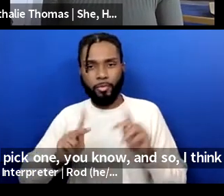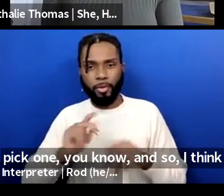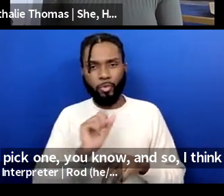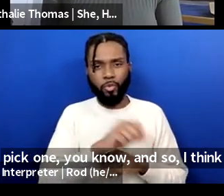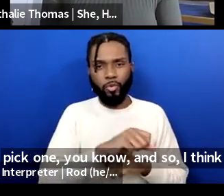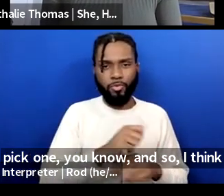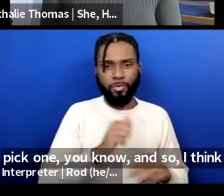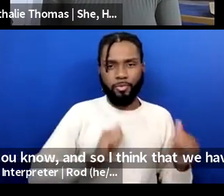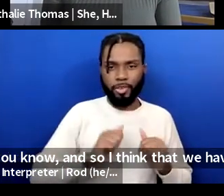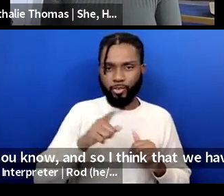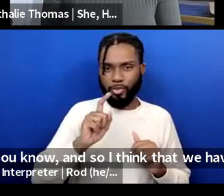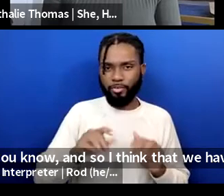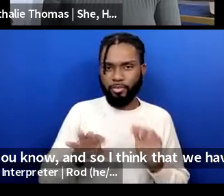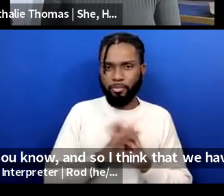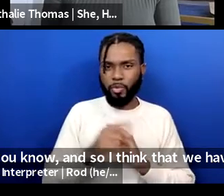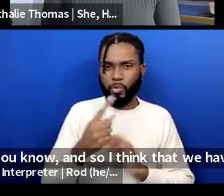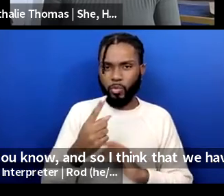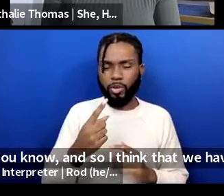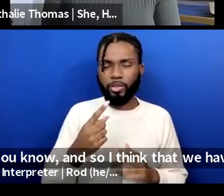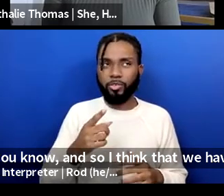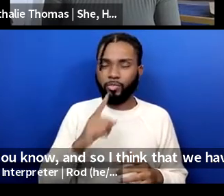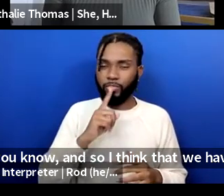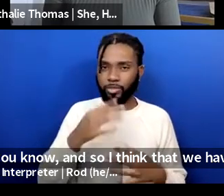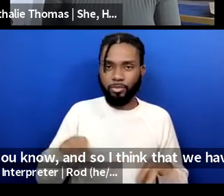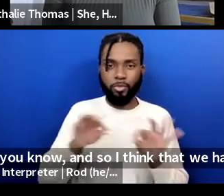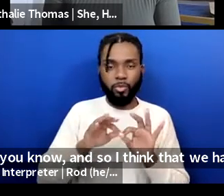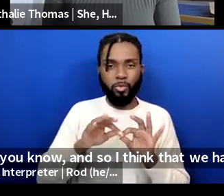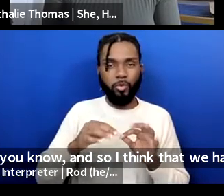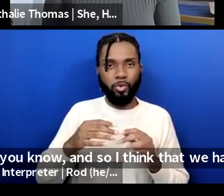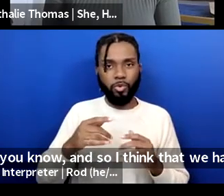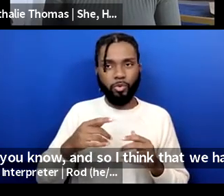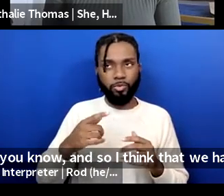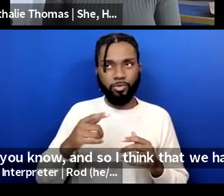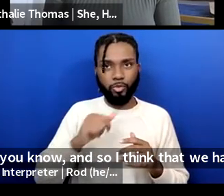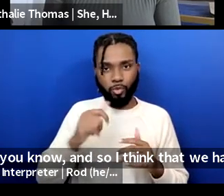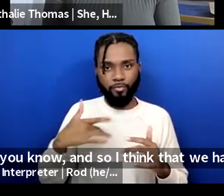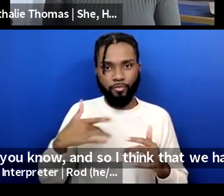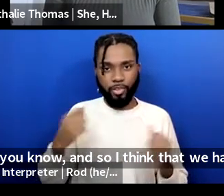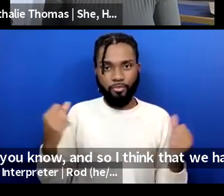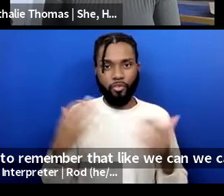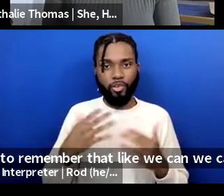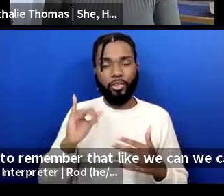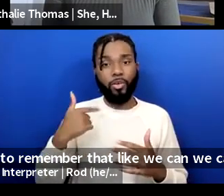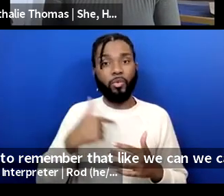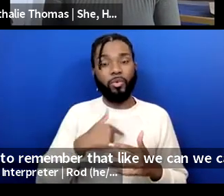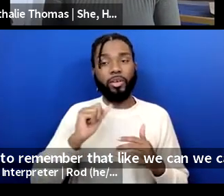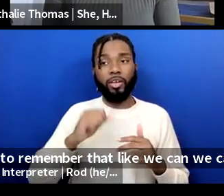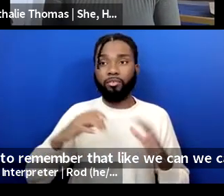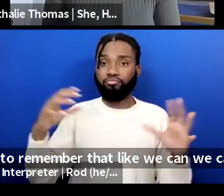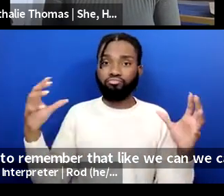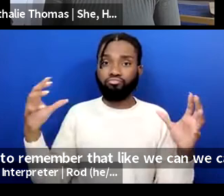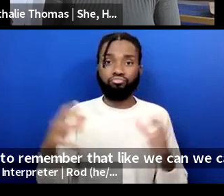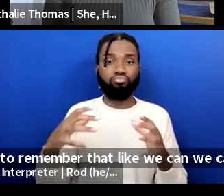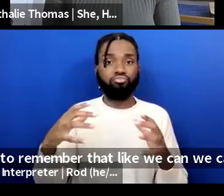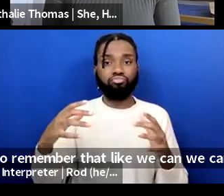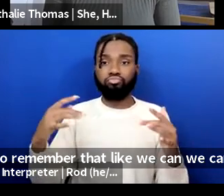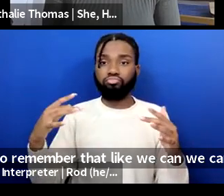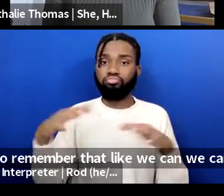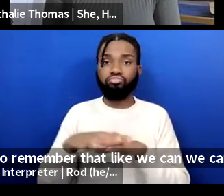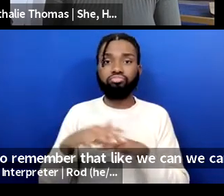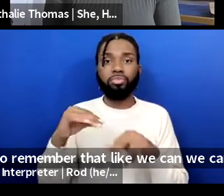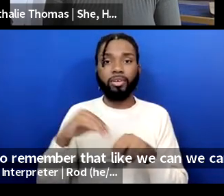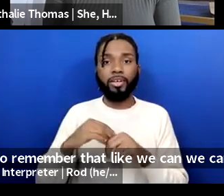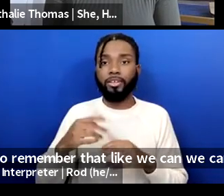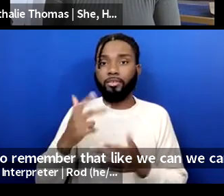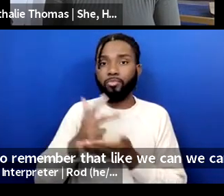we have to not be afraid to remember that like we can gather in a parking lot, we can gather in an alley, we can